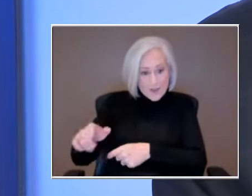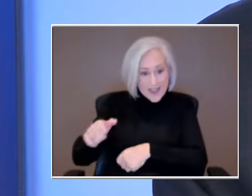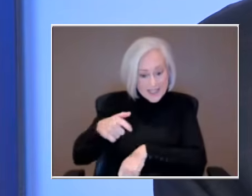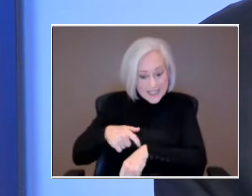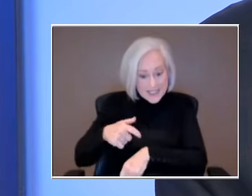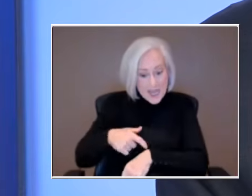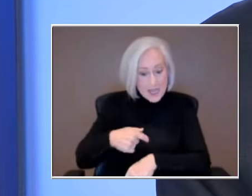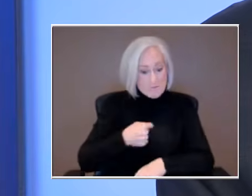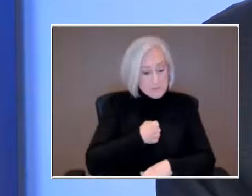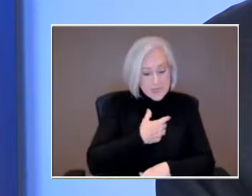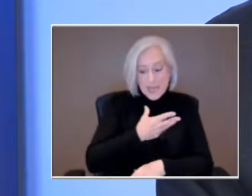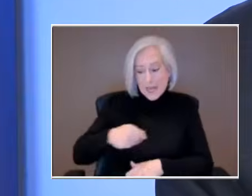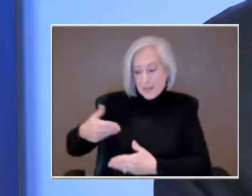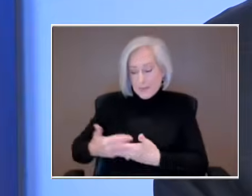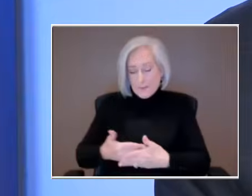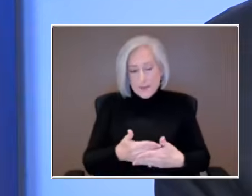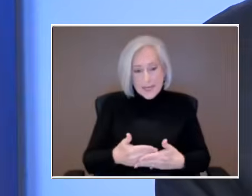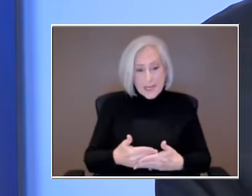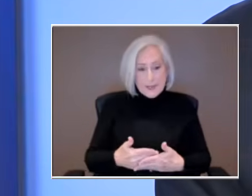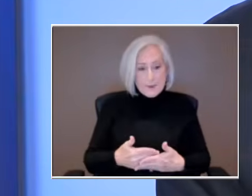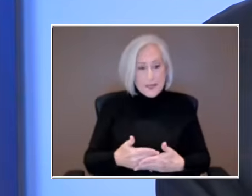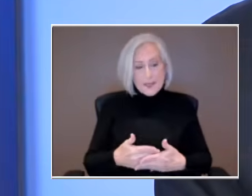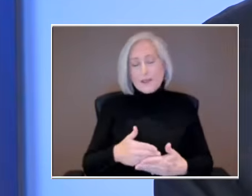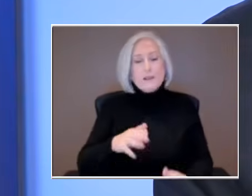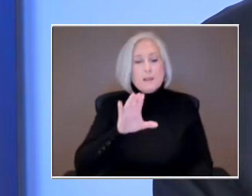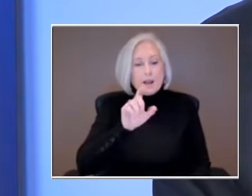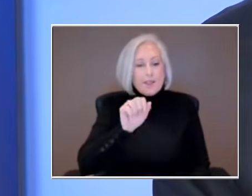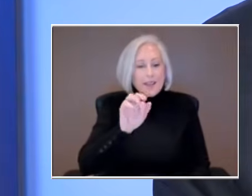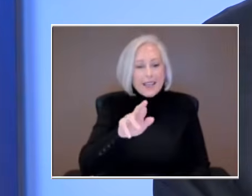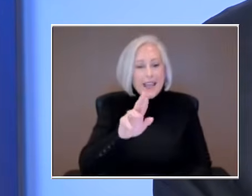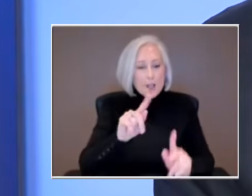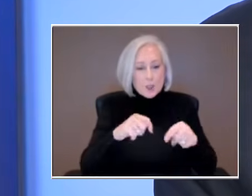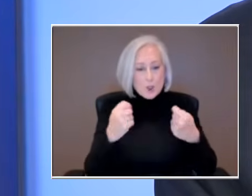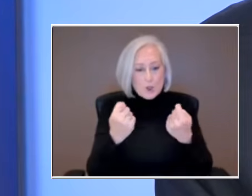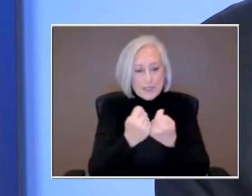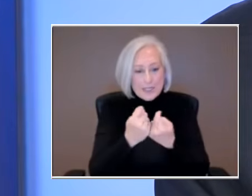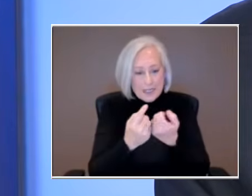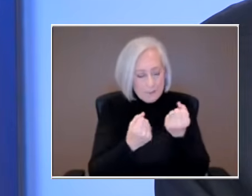then the cancer team that I had that supported me,